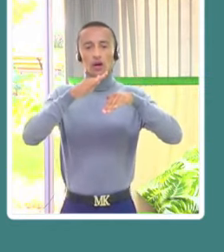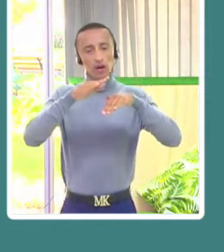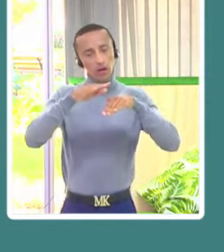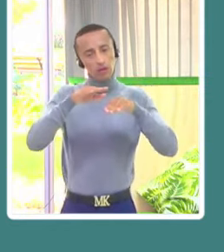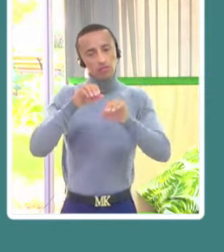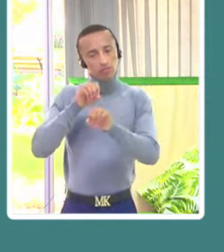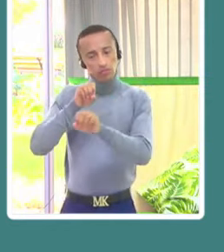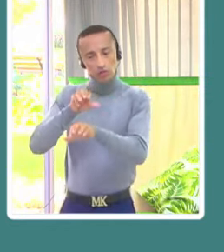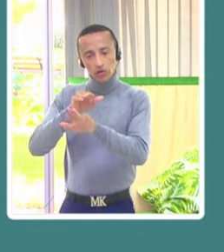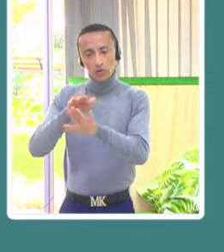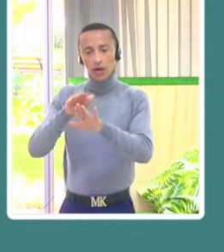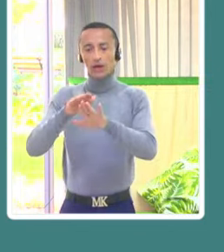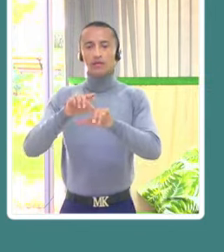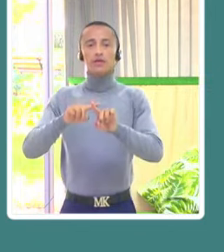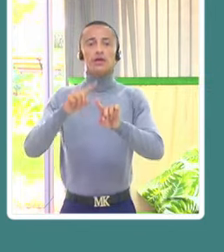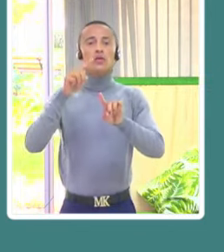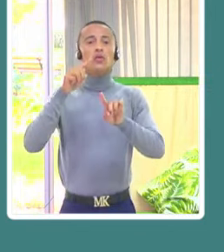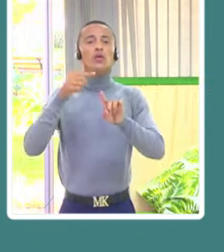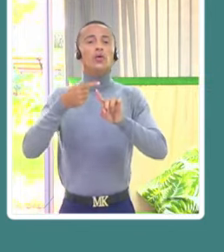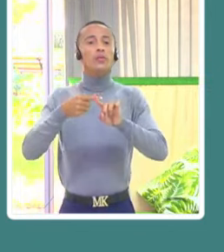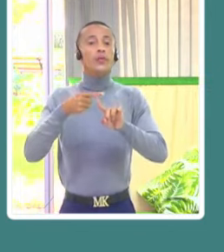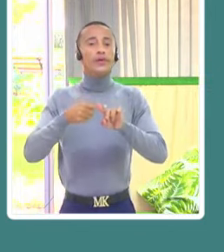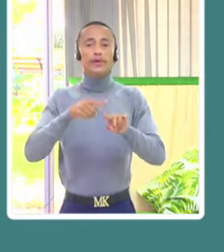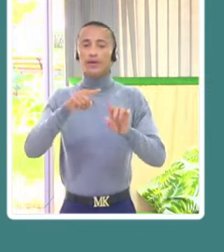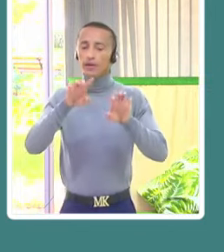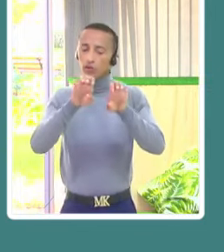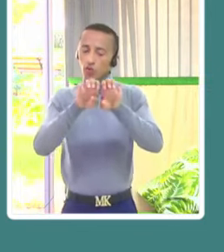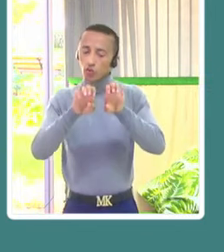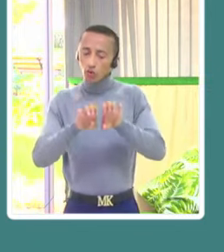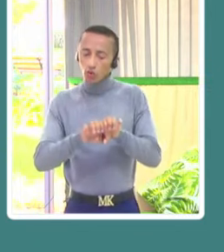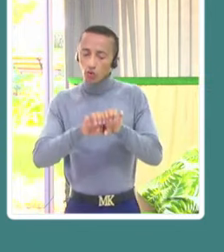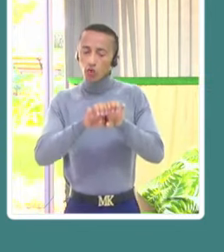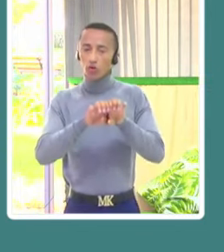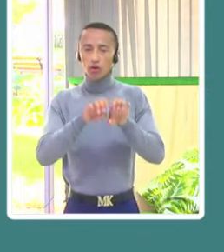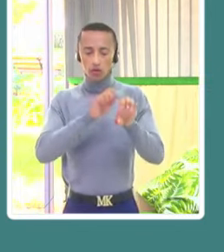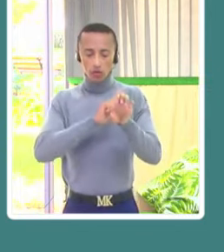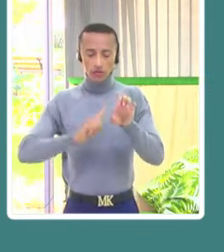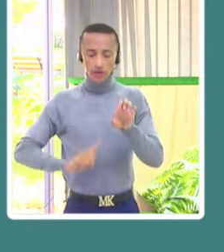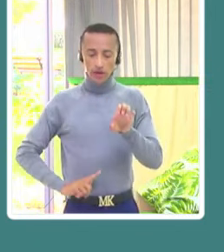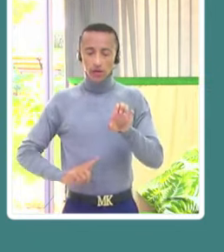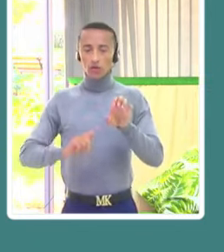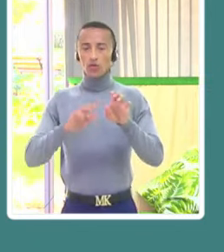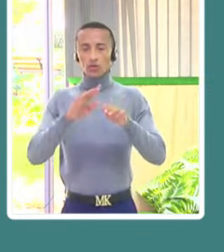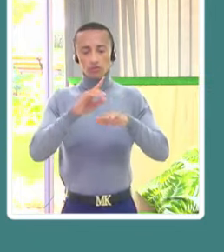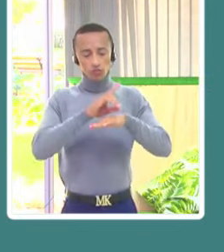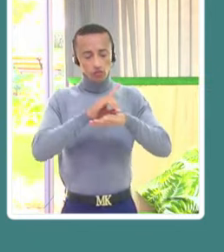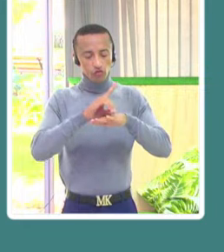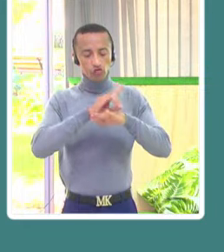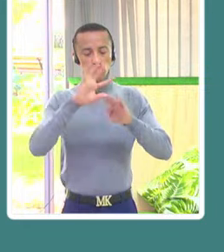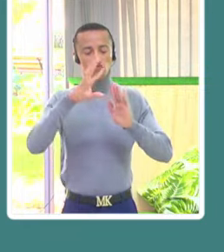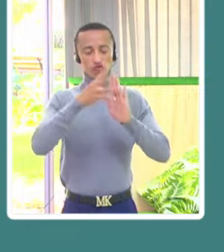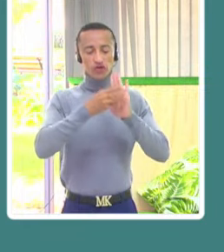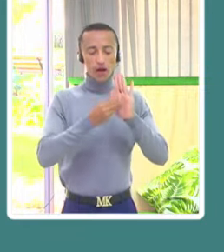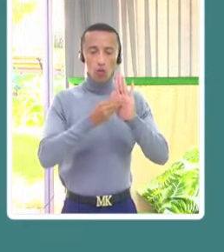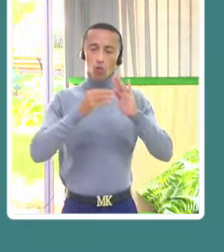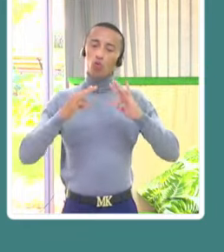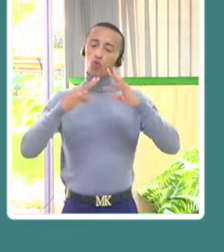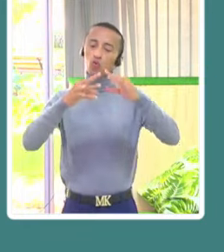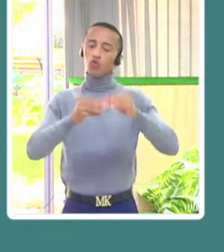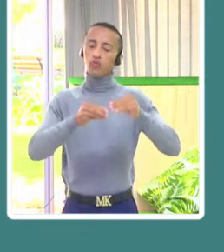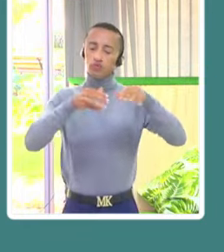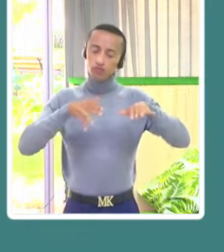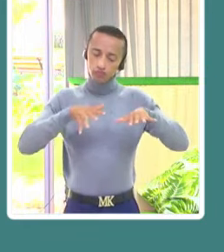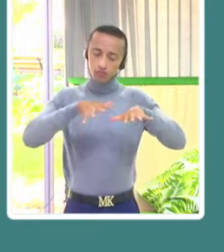inclusive. You include everyone, and by inclusive means everyone. So my